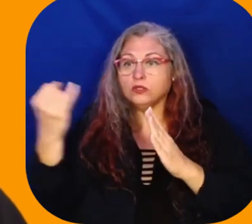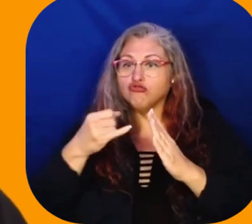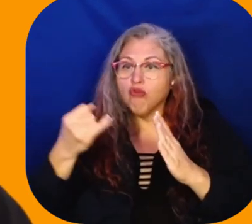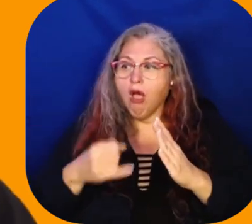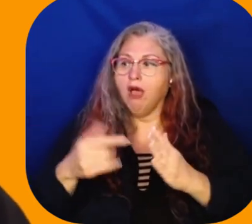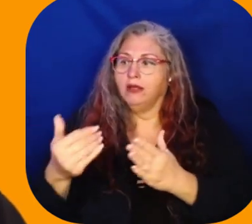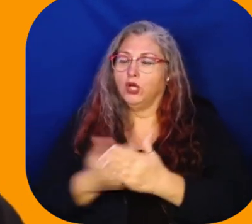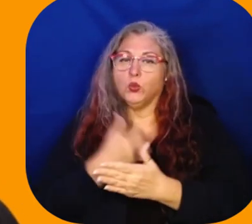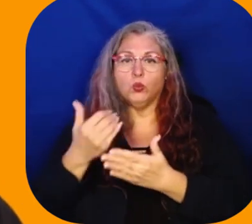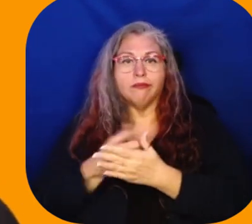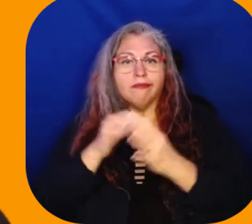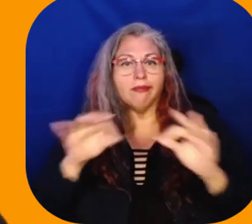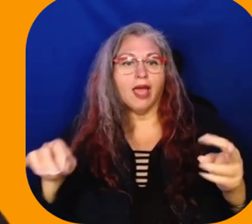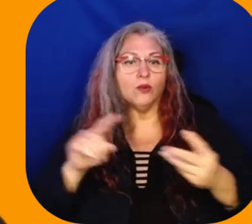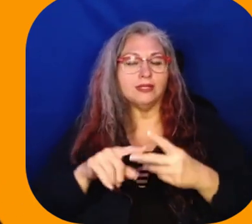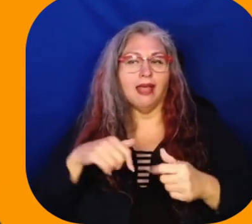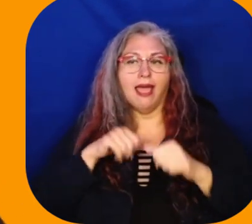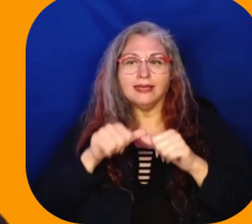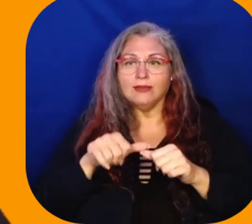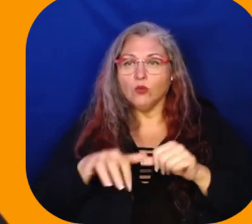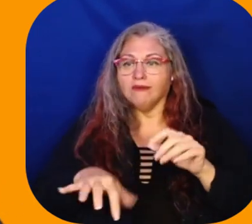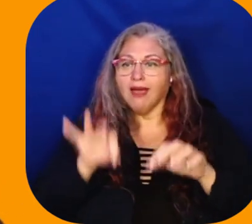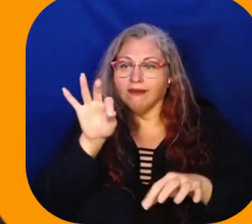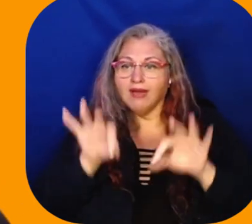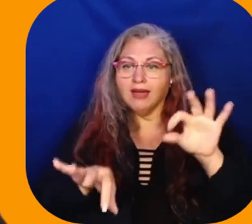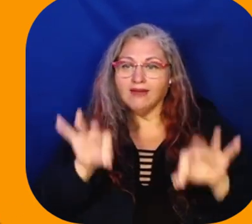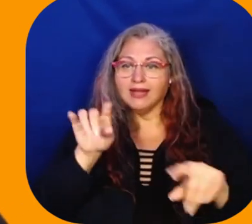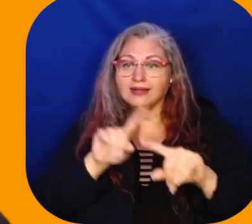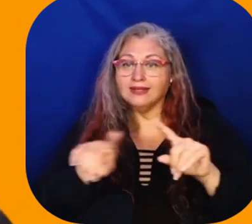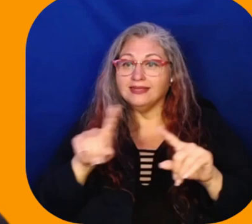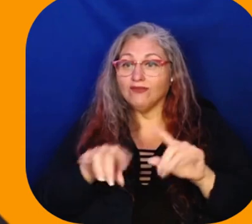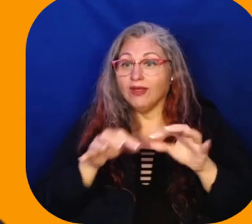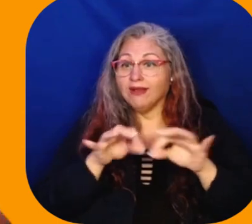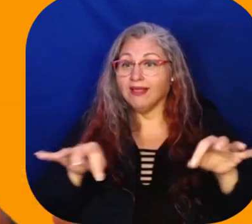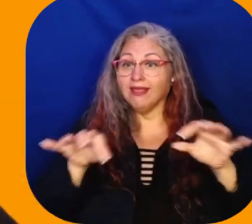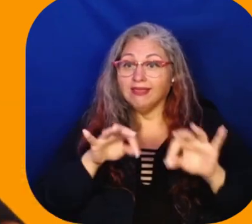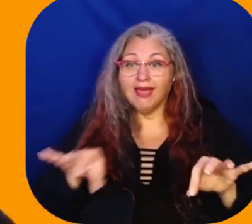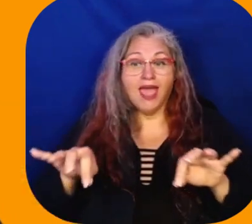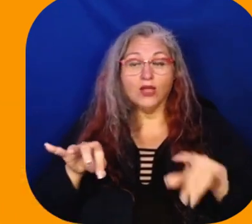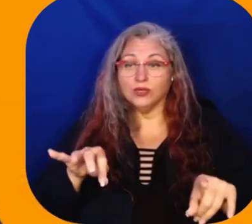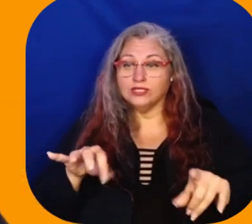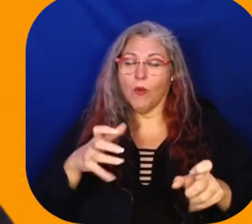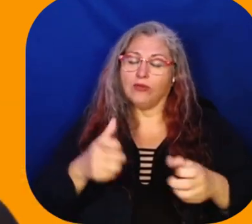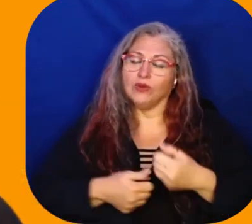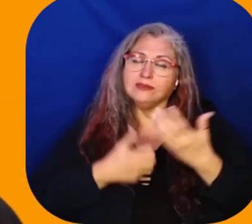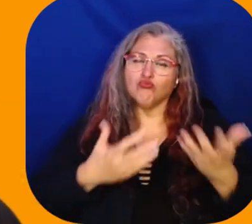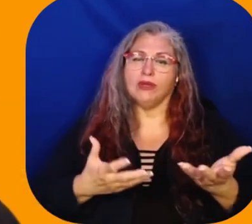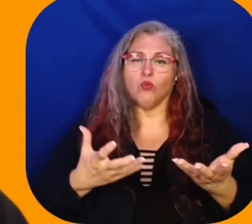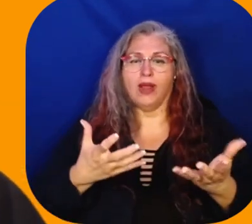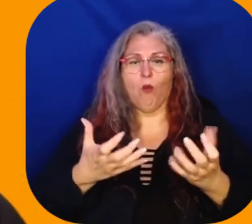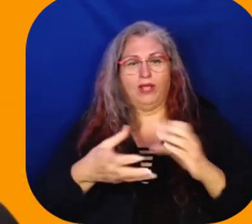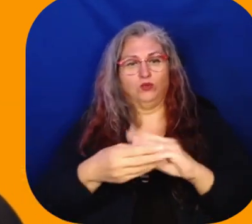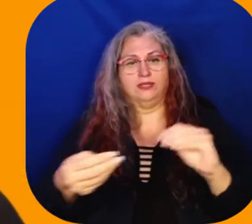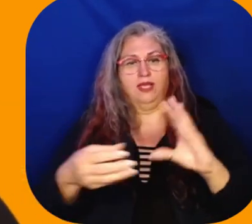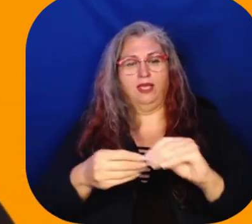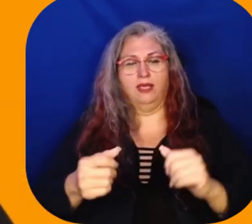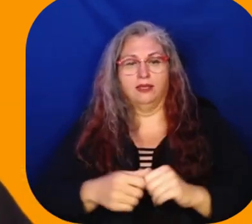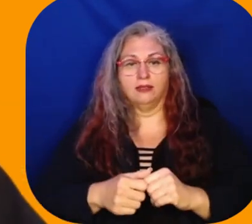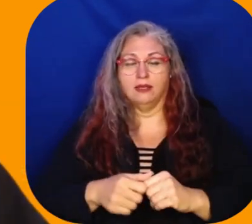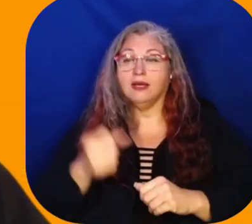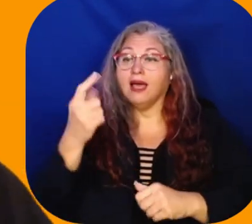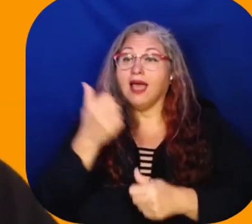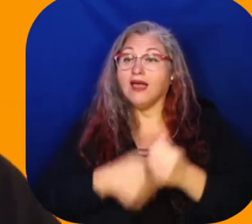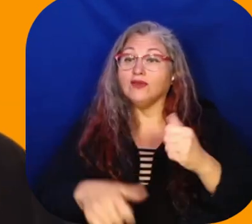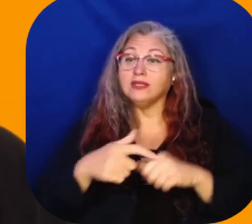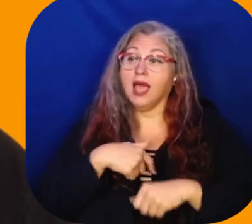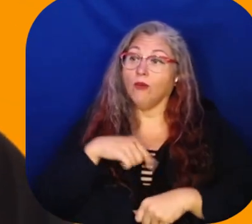language, and I just keep finding these different languages to express these things that I want to say. And here's the thing, every time I find a new